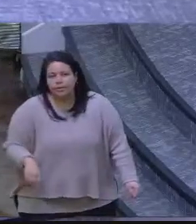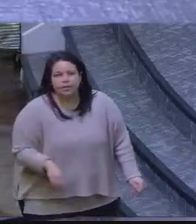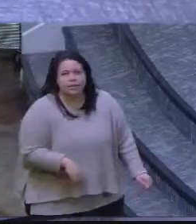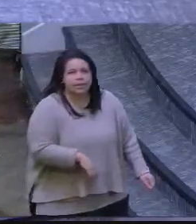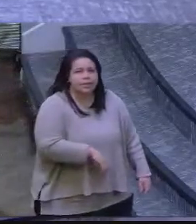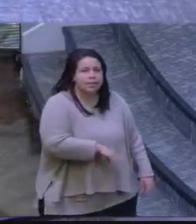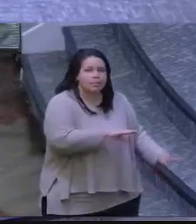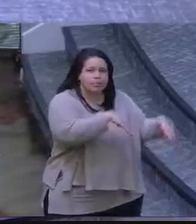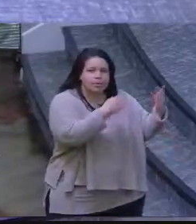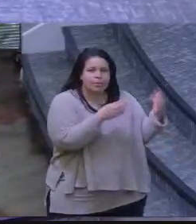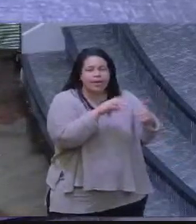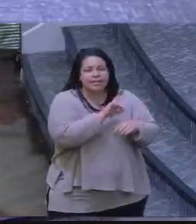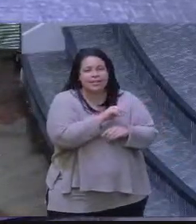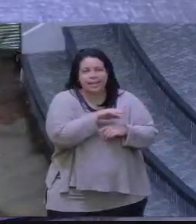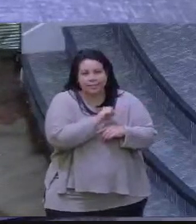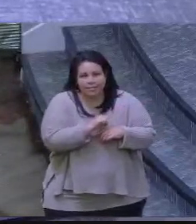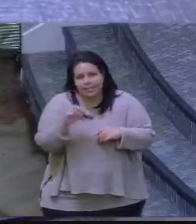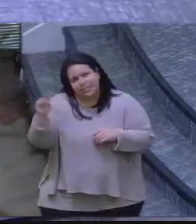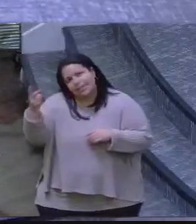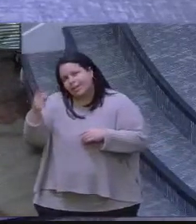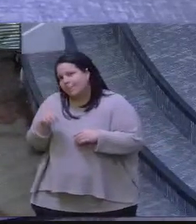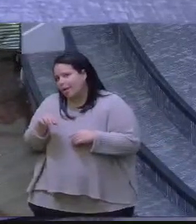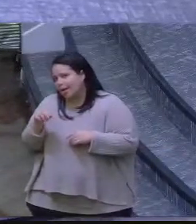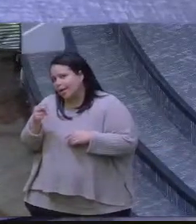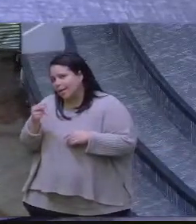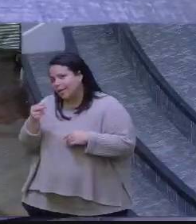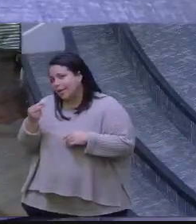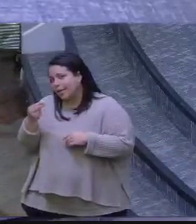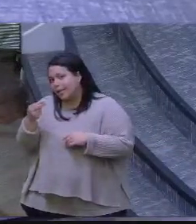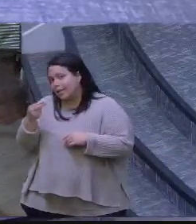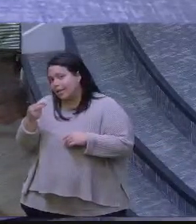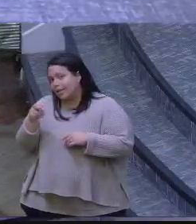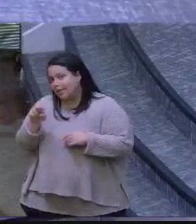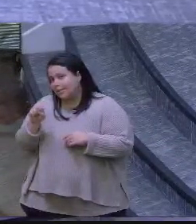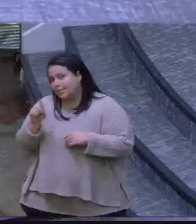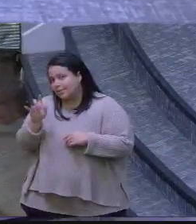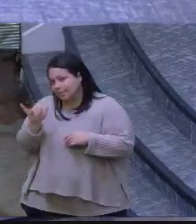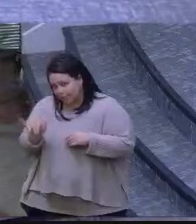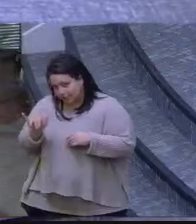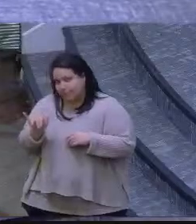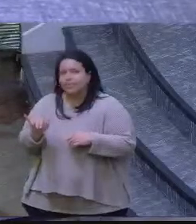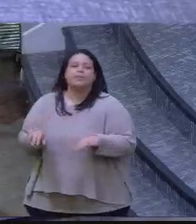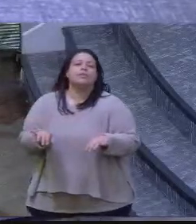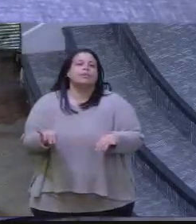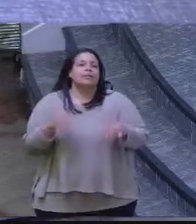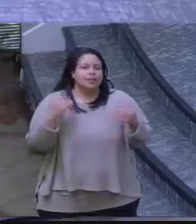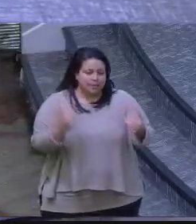Ms. Davis, seconded by Ms. Hensley. Now the floor is open for questions, comments, concerns.